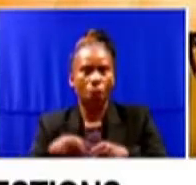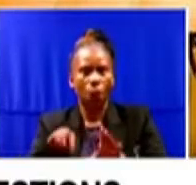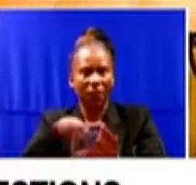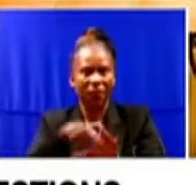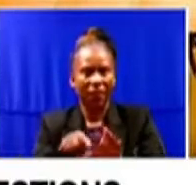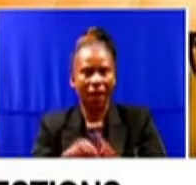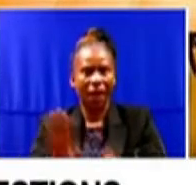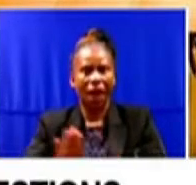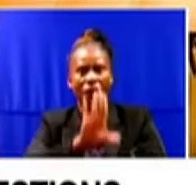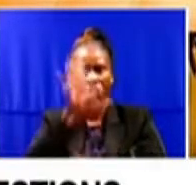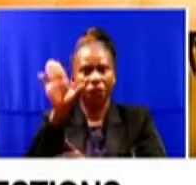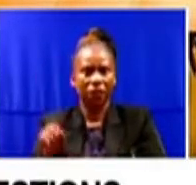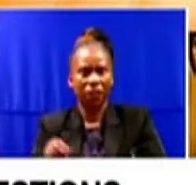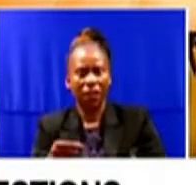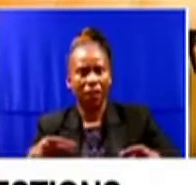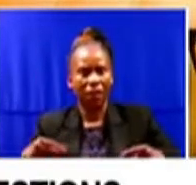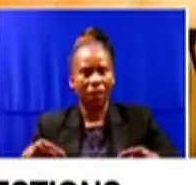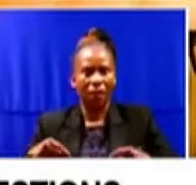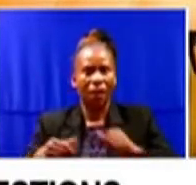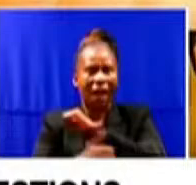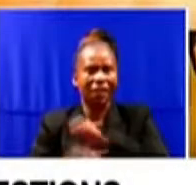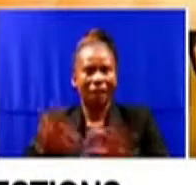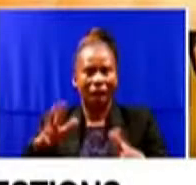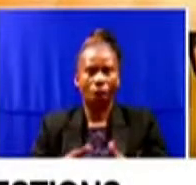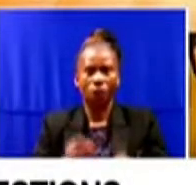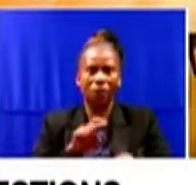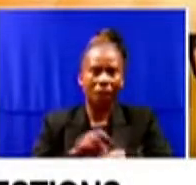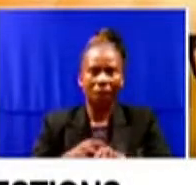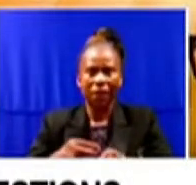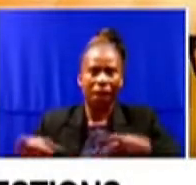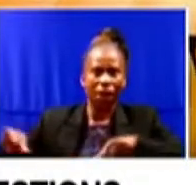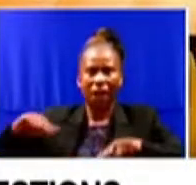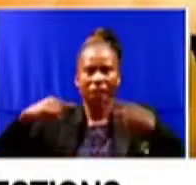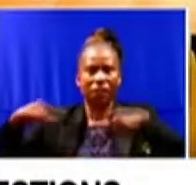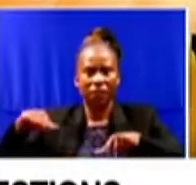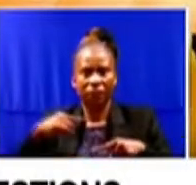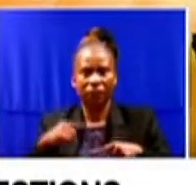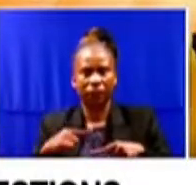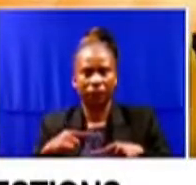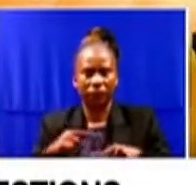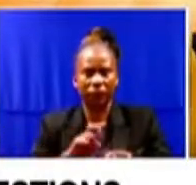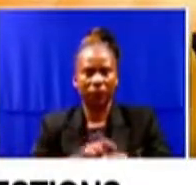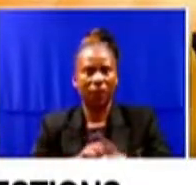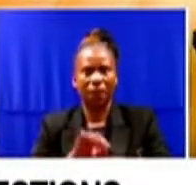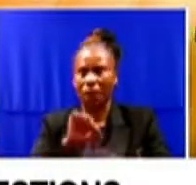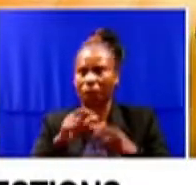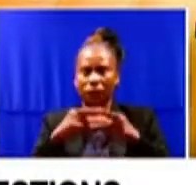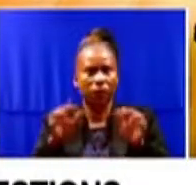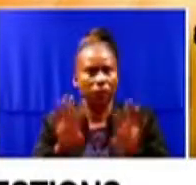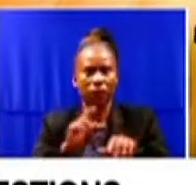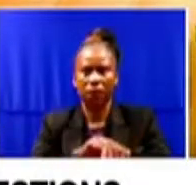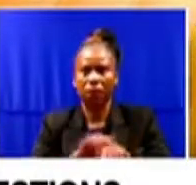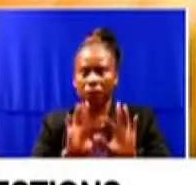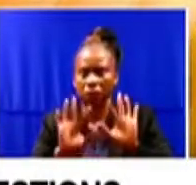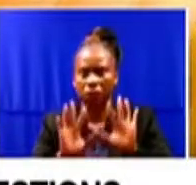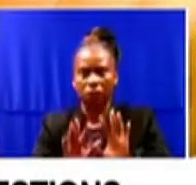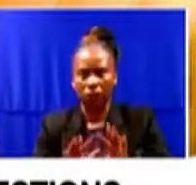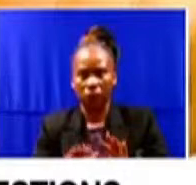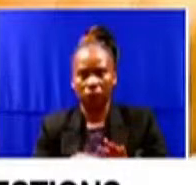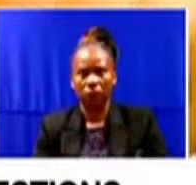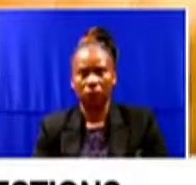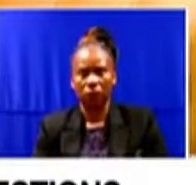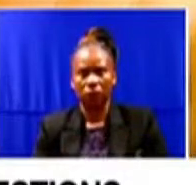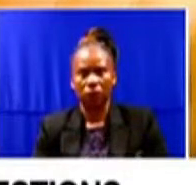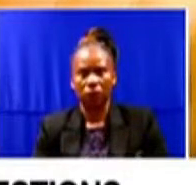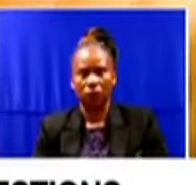there are fights between those countries? I can make an example, Chair. Even up to this. No, your time has expired. No. All right. What